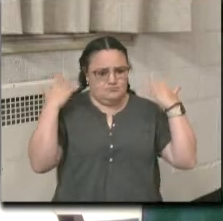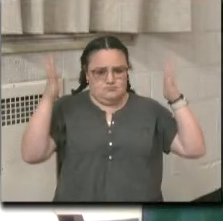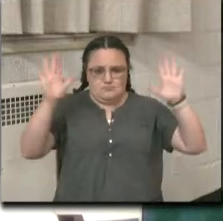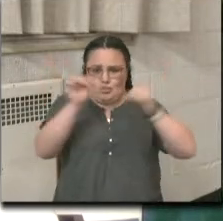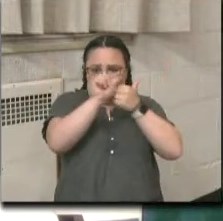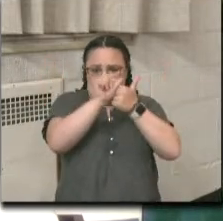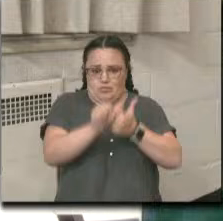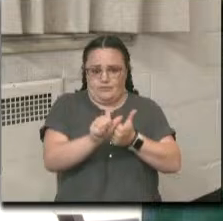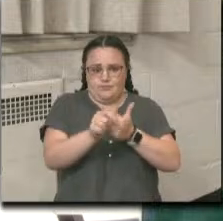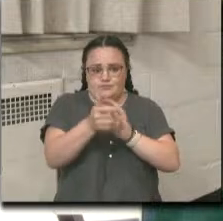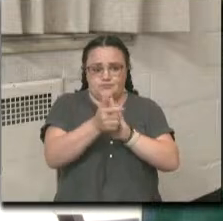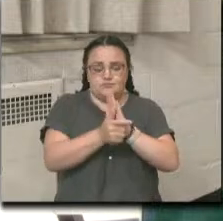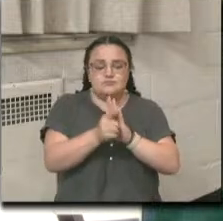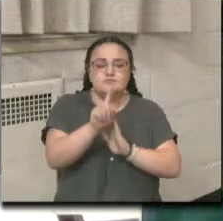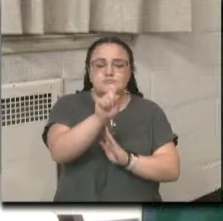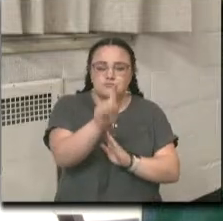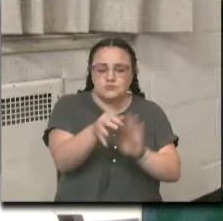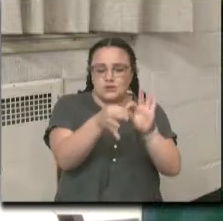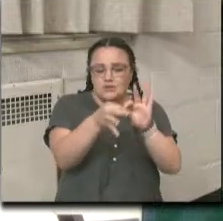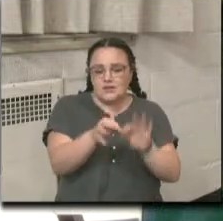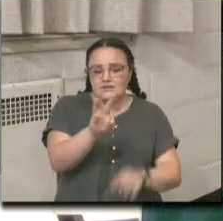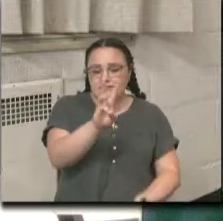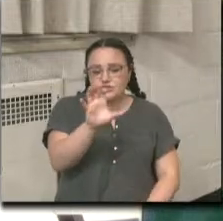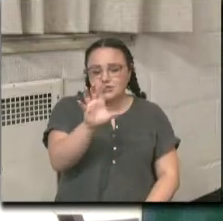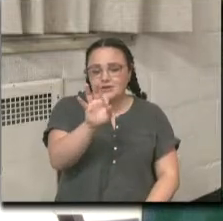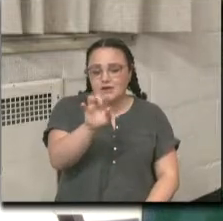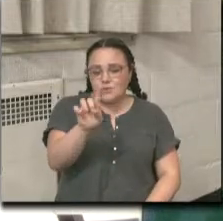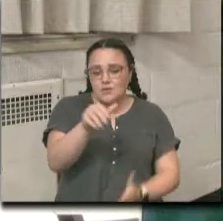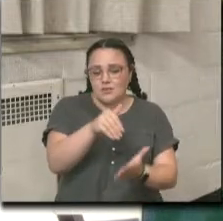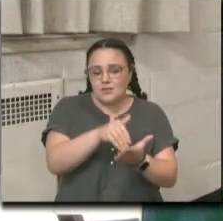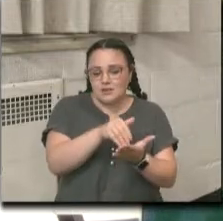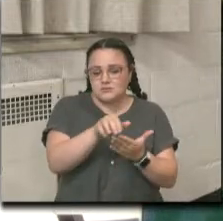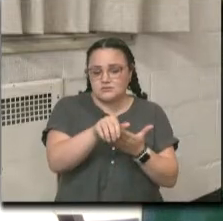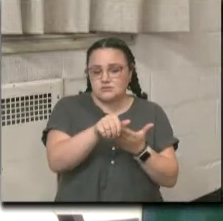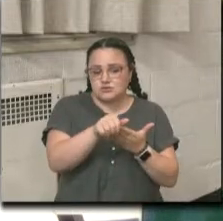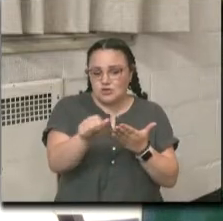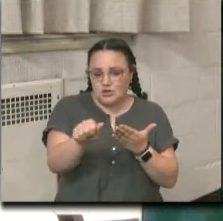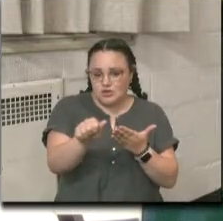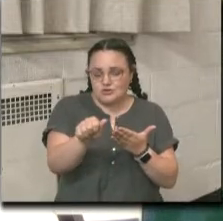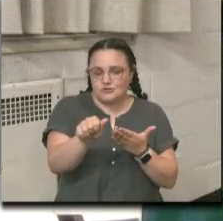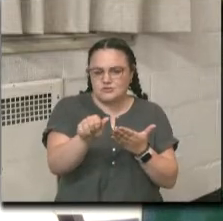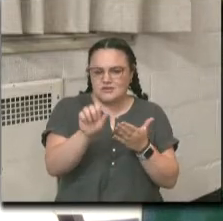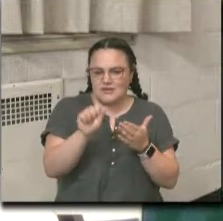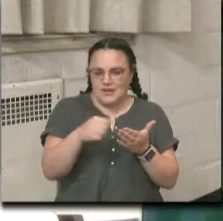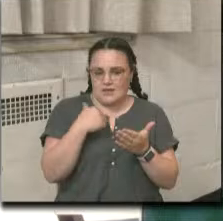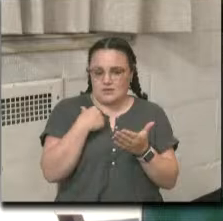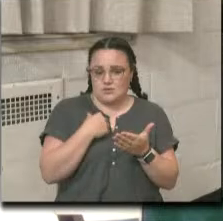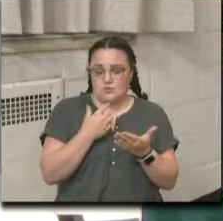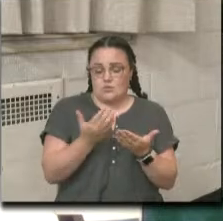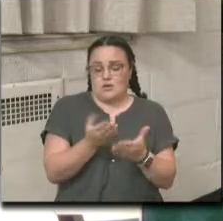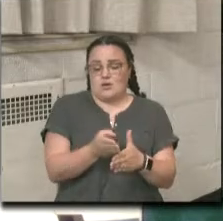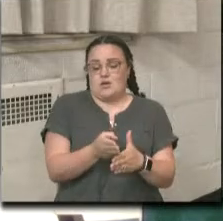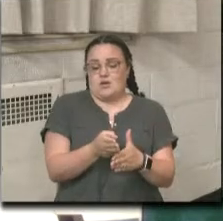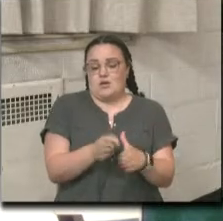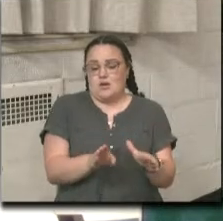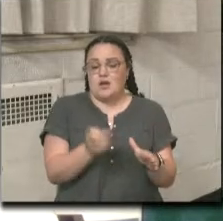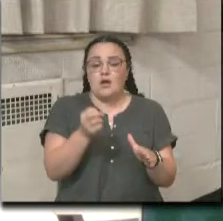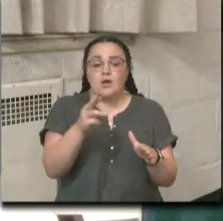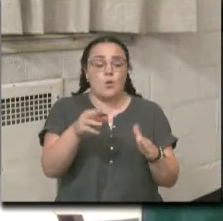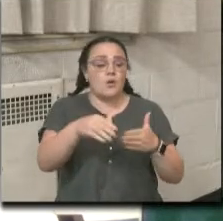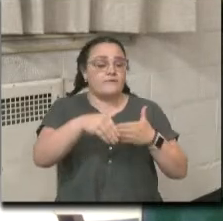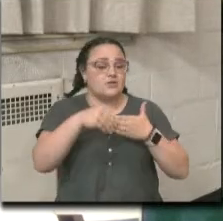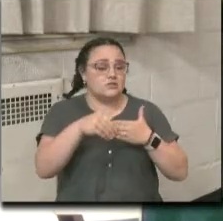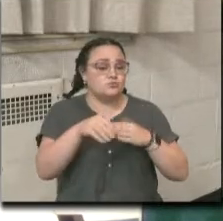question about the $691,000 was more if there was room to defer some of it so we can leverage that funding this year, well,